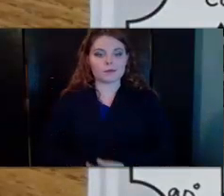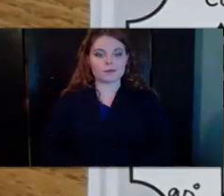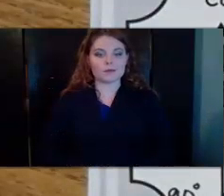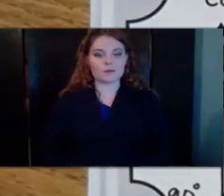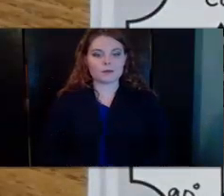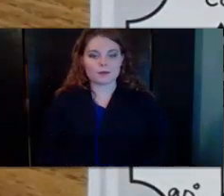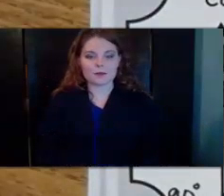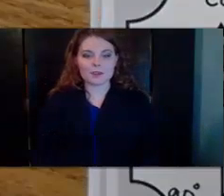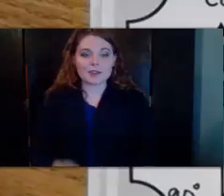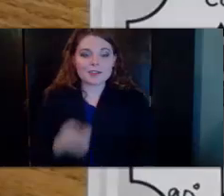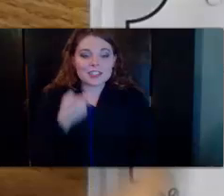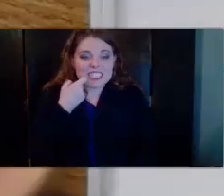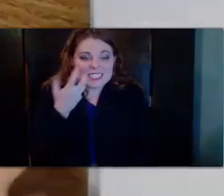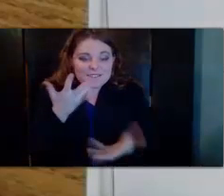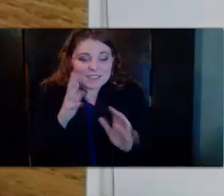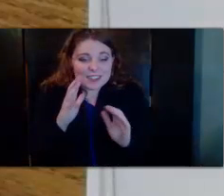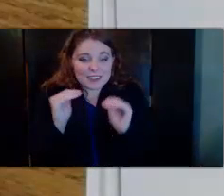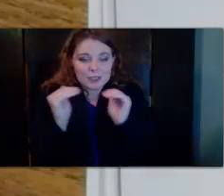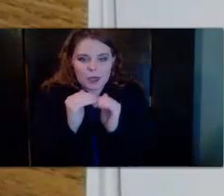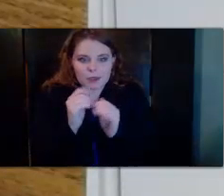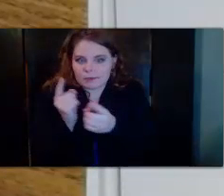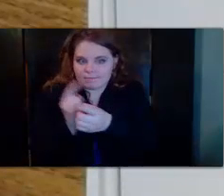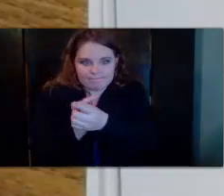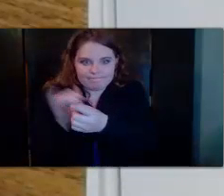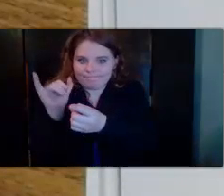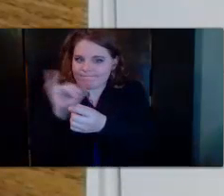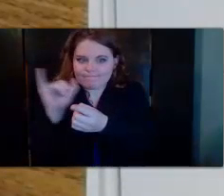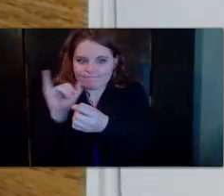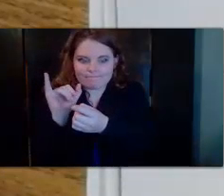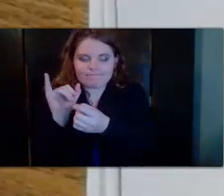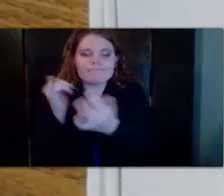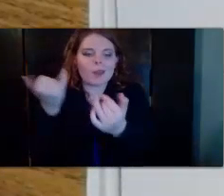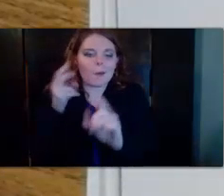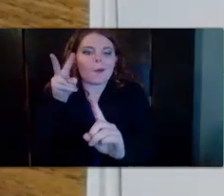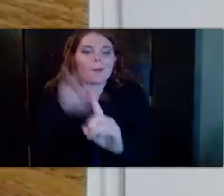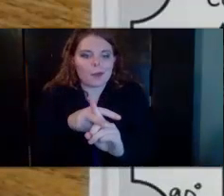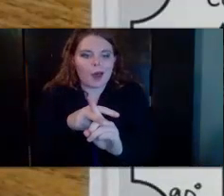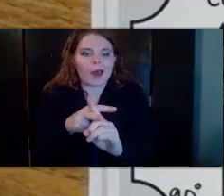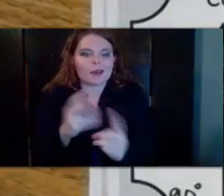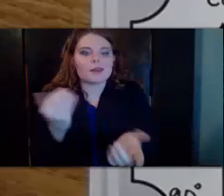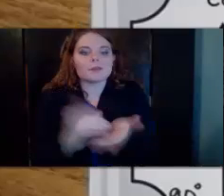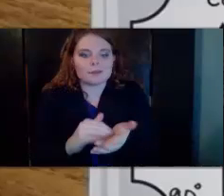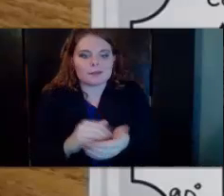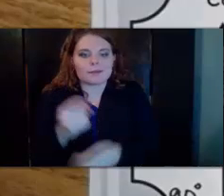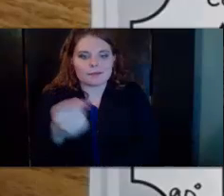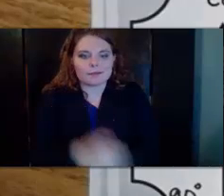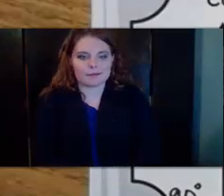We just did an equation just like it. We're going to do the same one step to solve it on